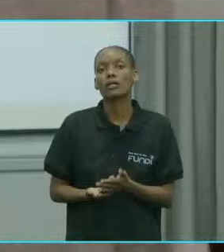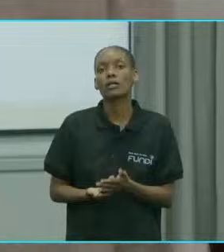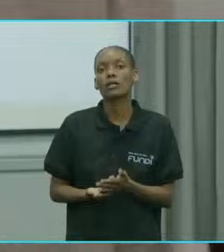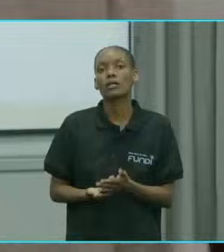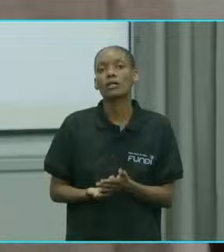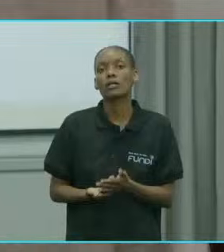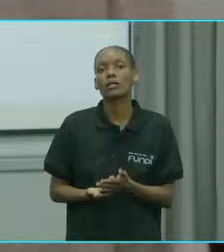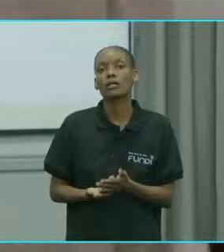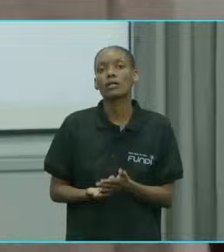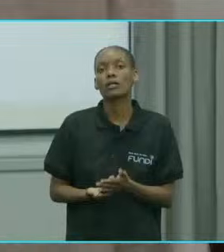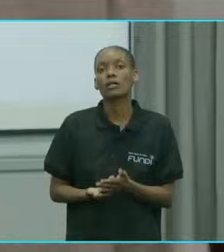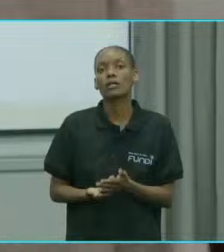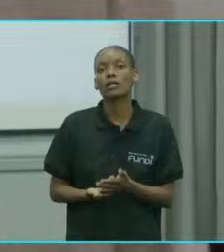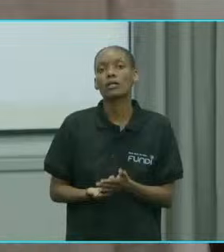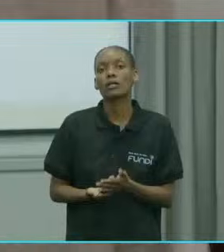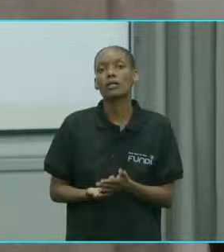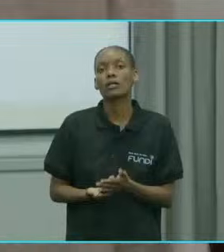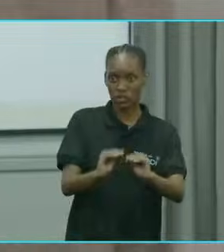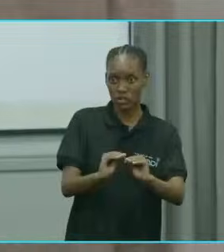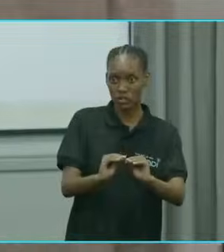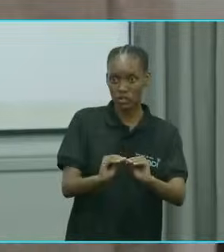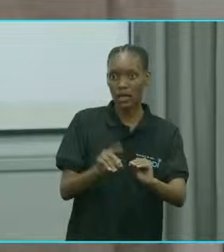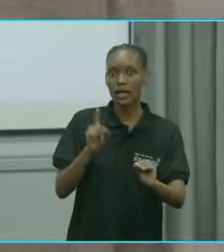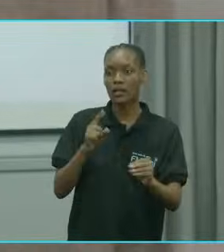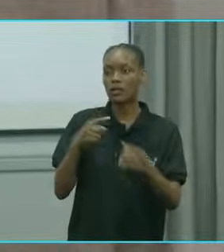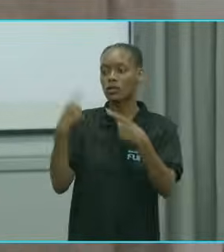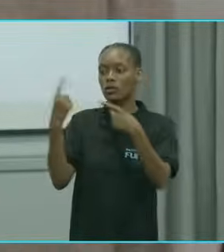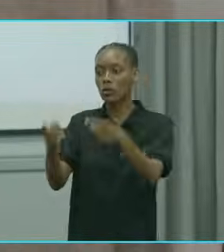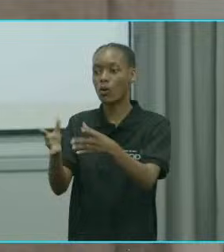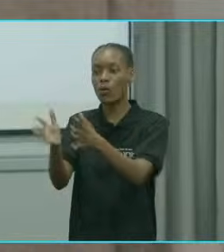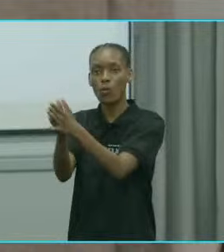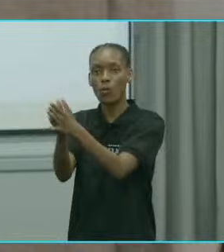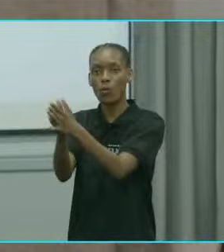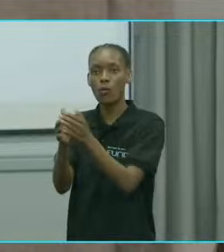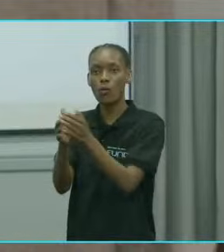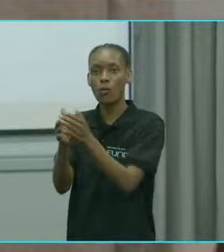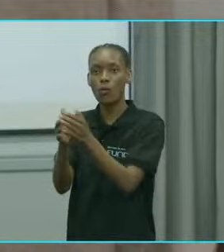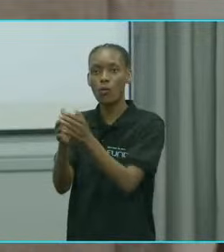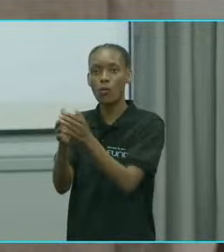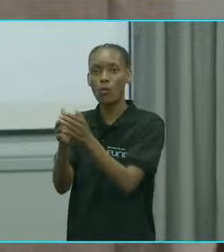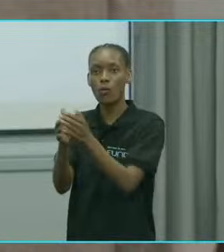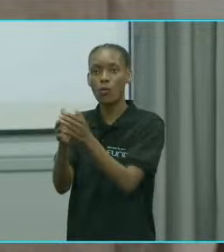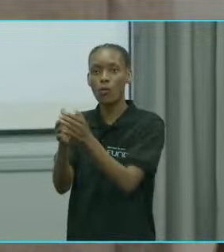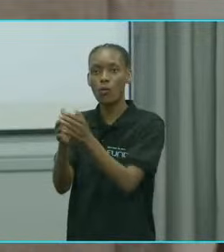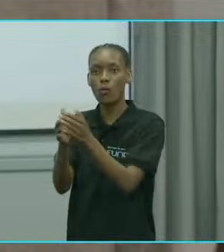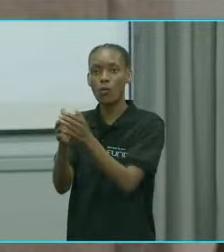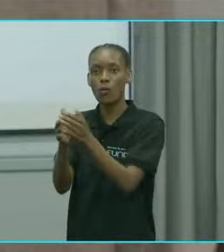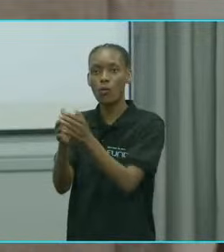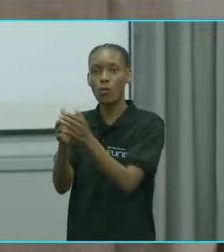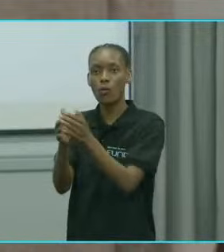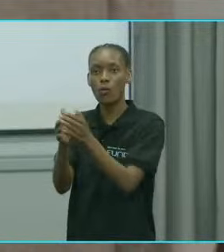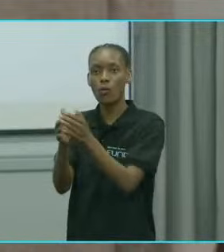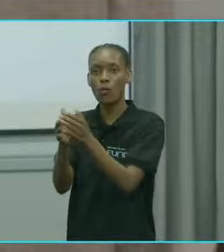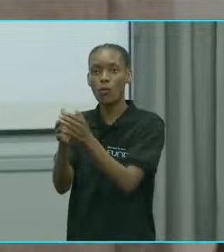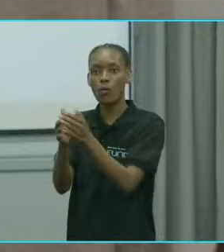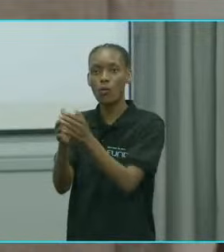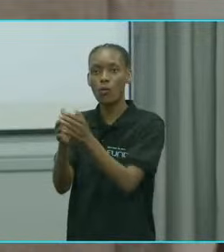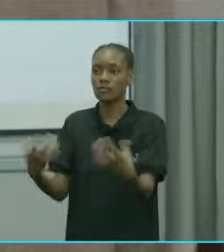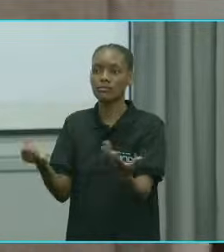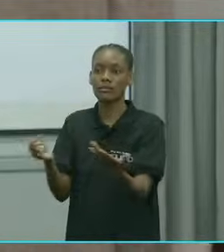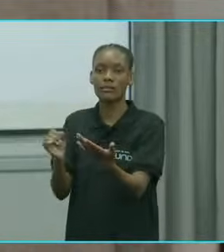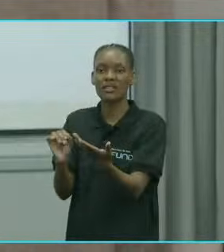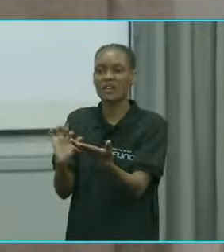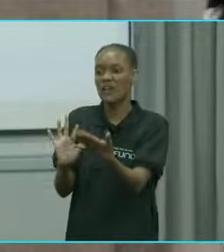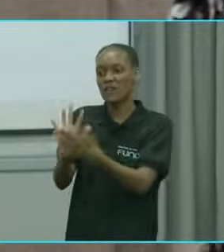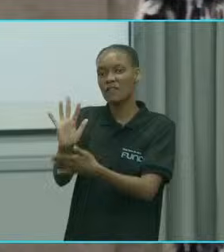instruction and you're going into workshops where you can only have a classroom or a workshop with 15 learners